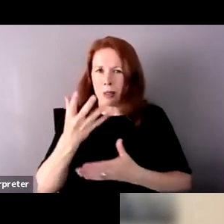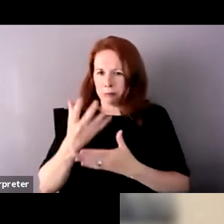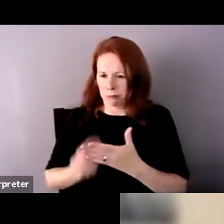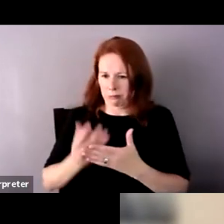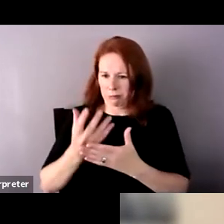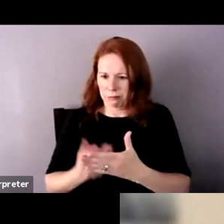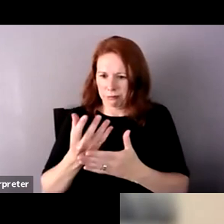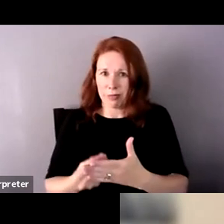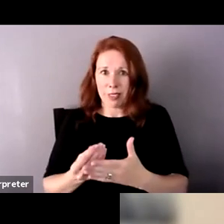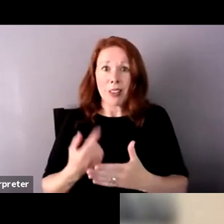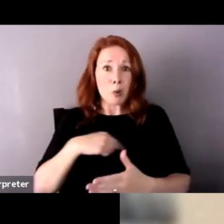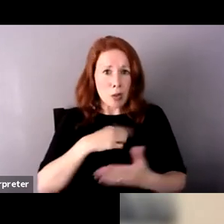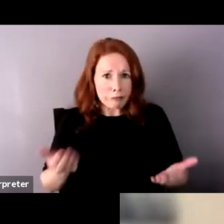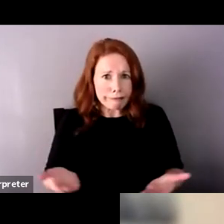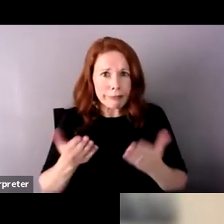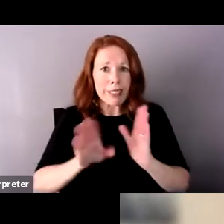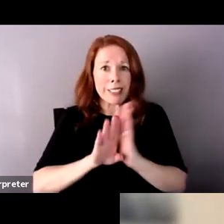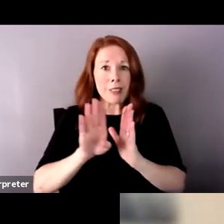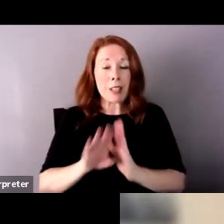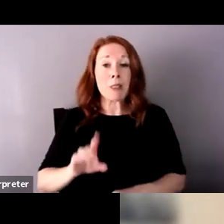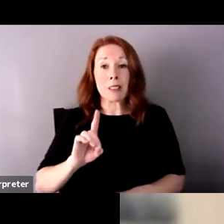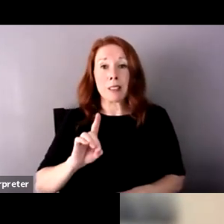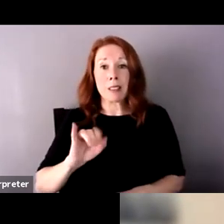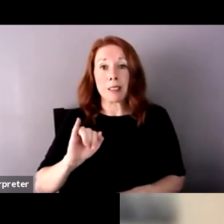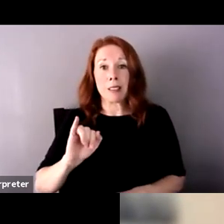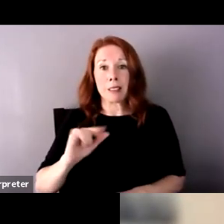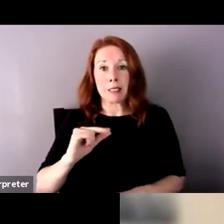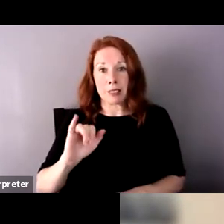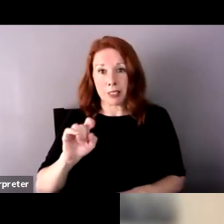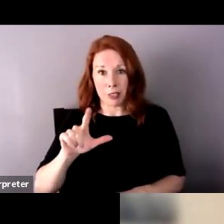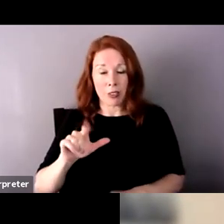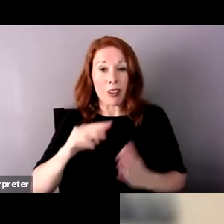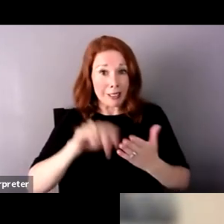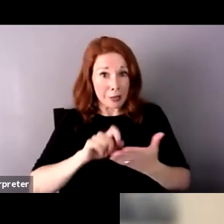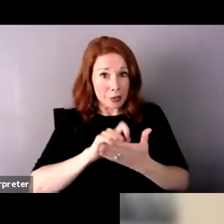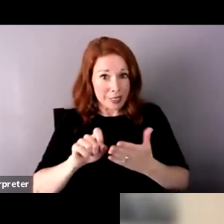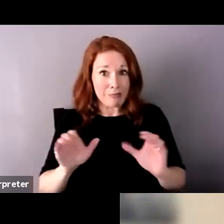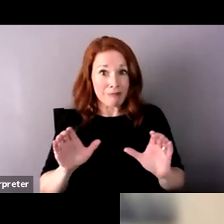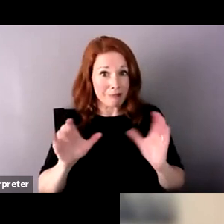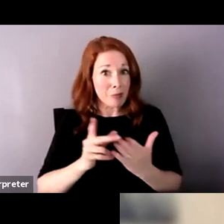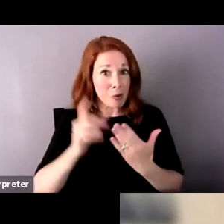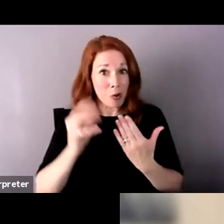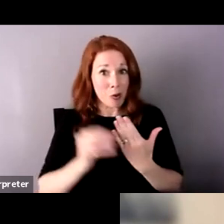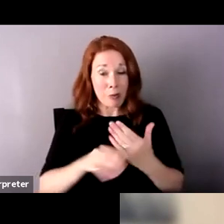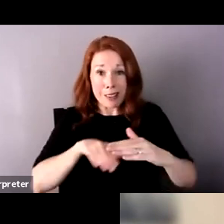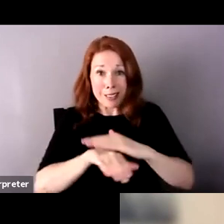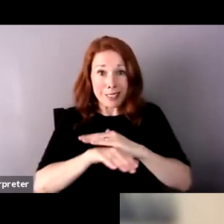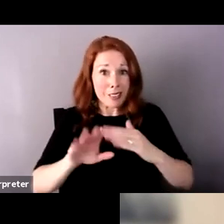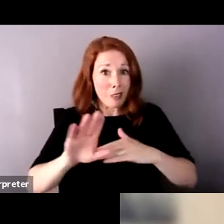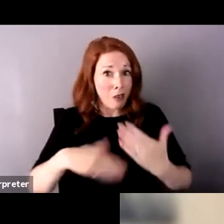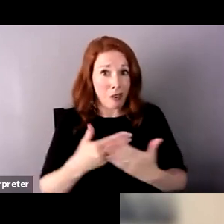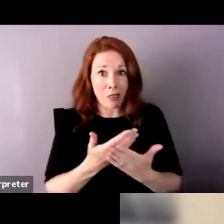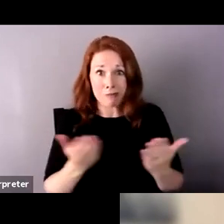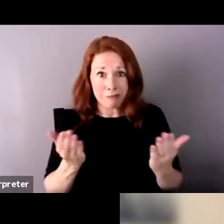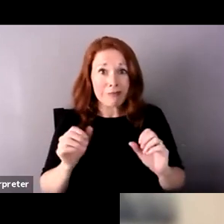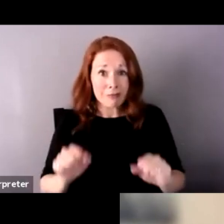Supported Employment to develop a digital literacy certificate program that is accessible to everyone. And, you know, perhaps that might even